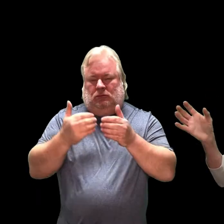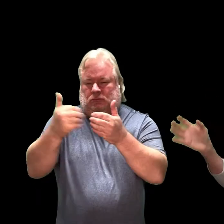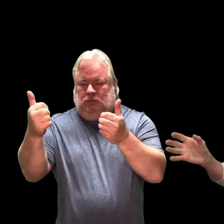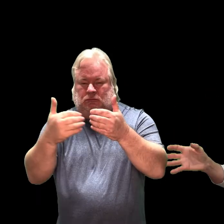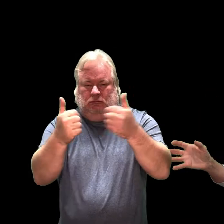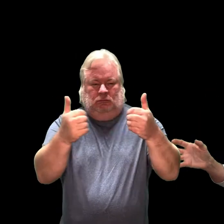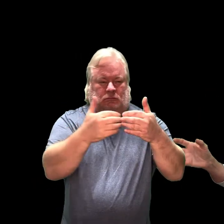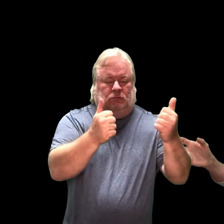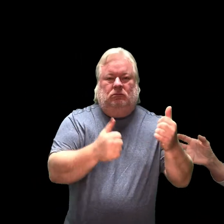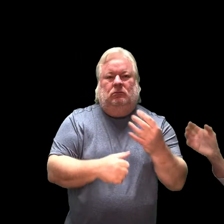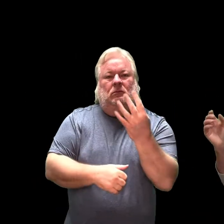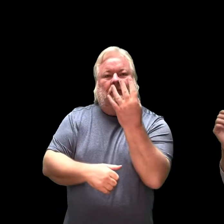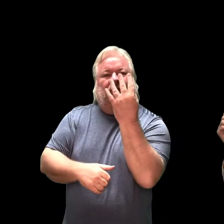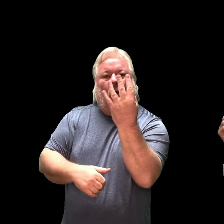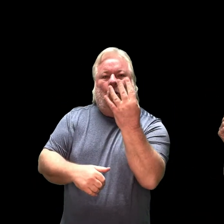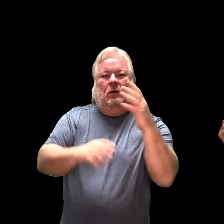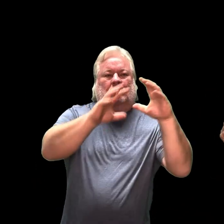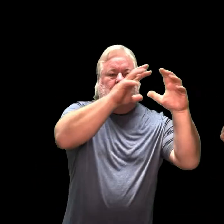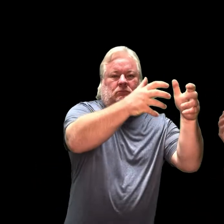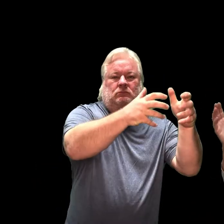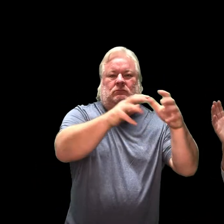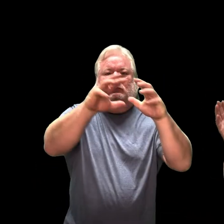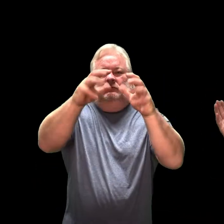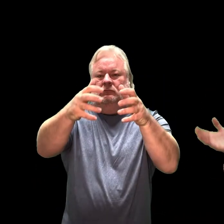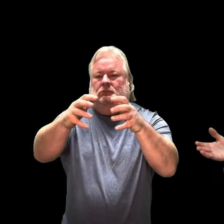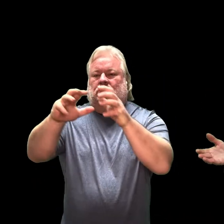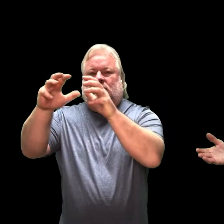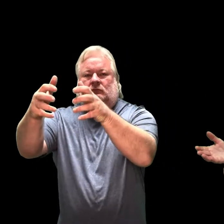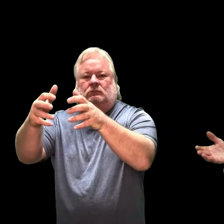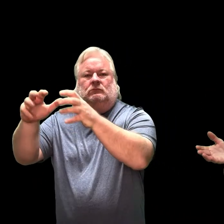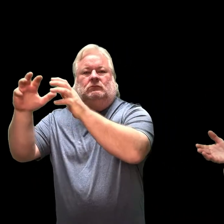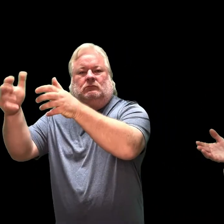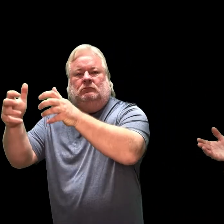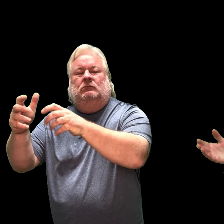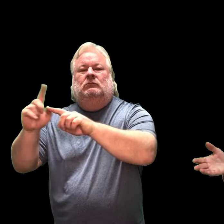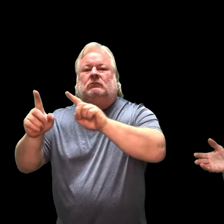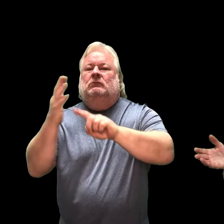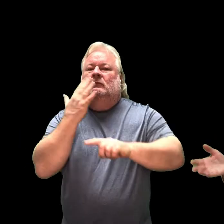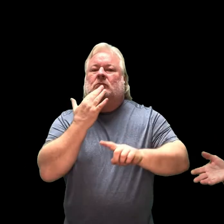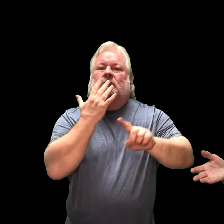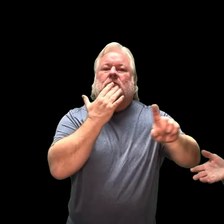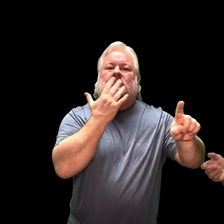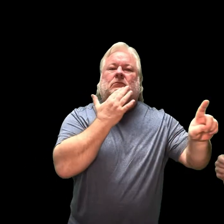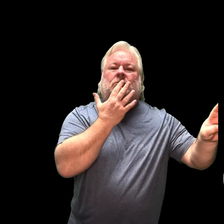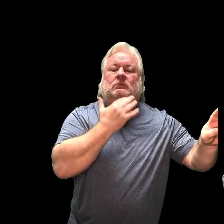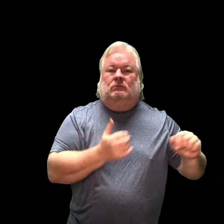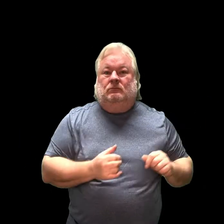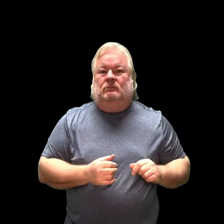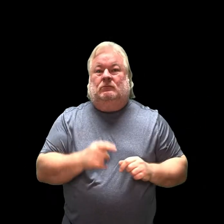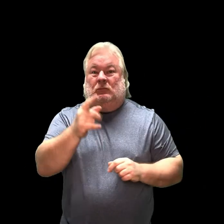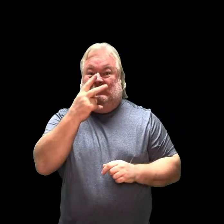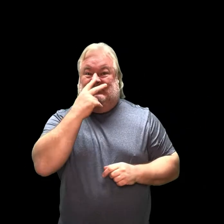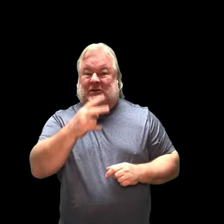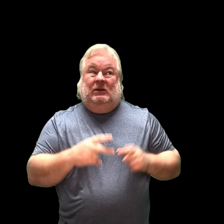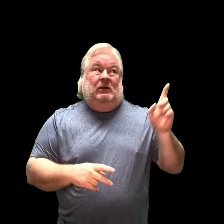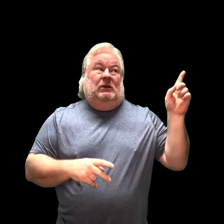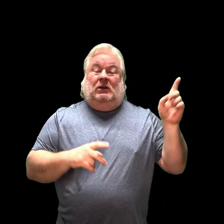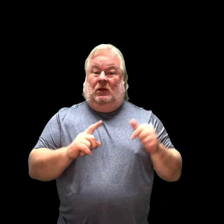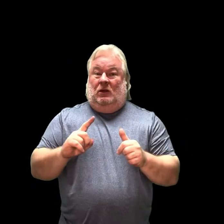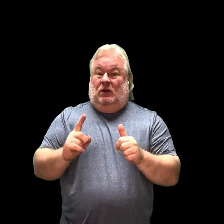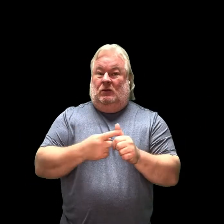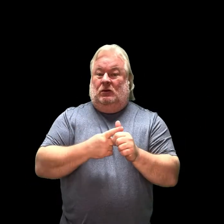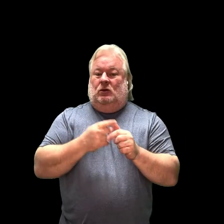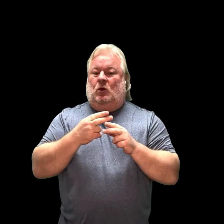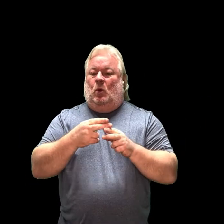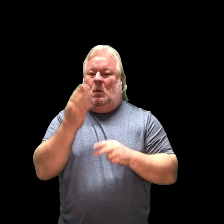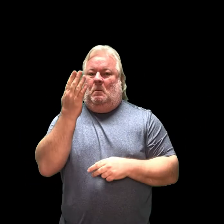4 categories. And so when we're looking at the zones, what I want you to know is the